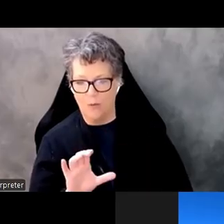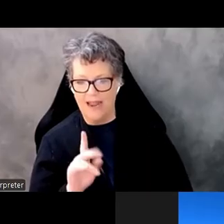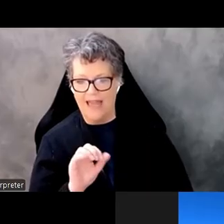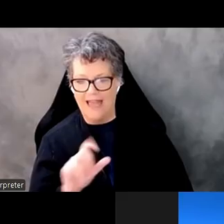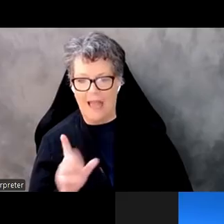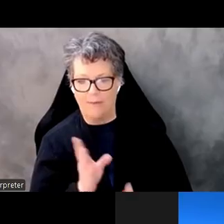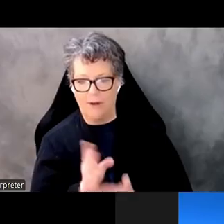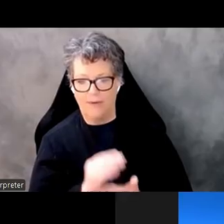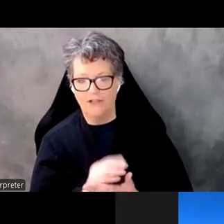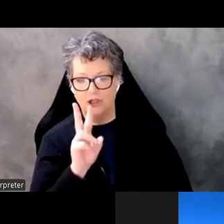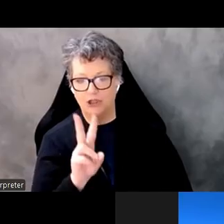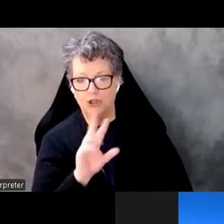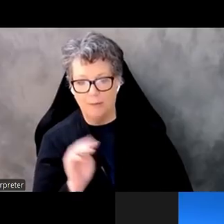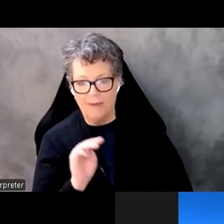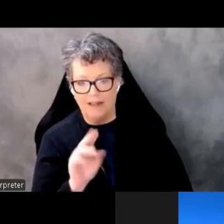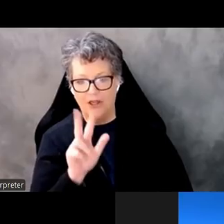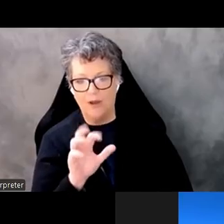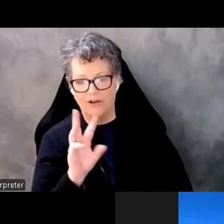capital budget